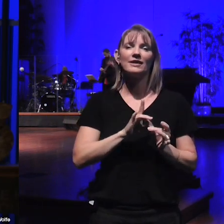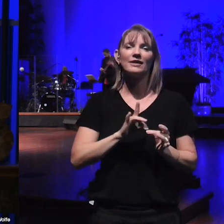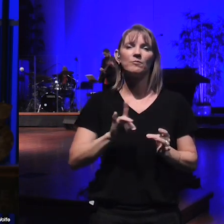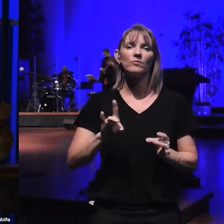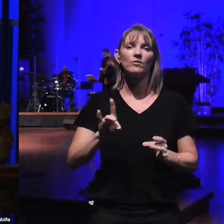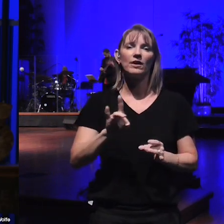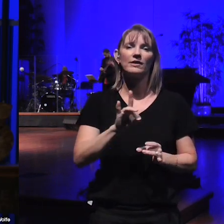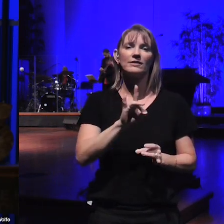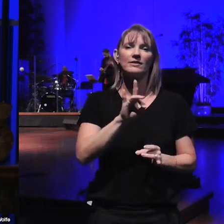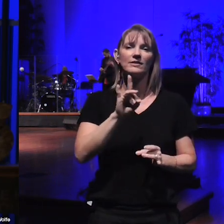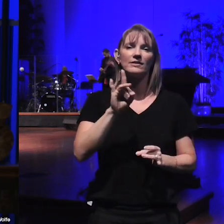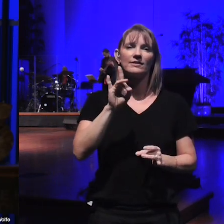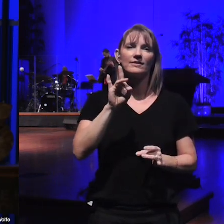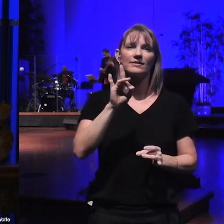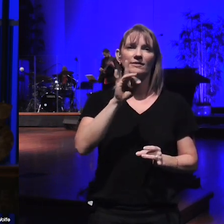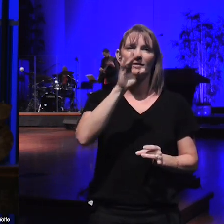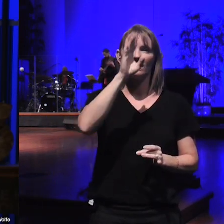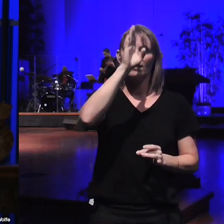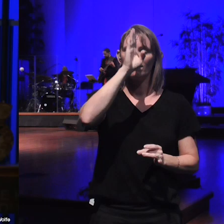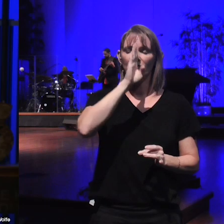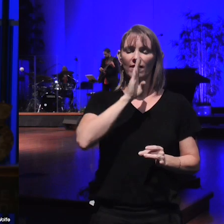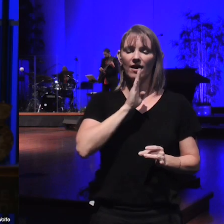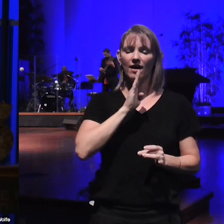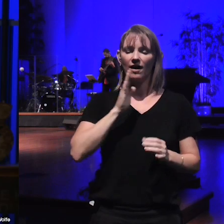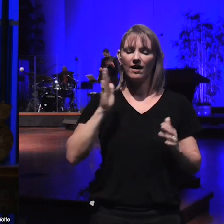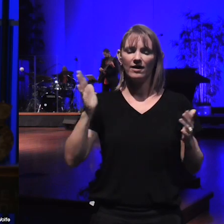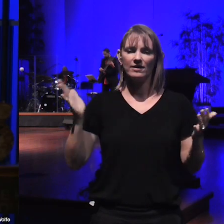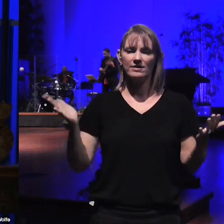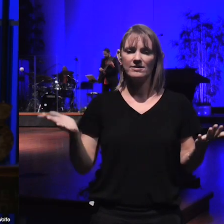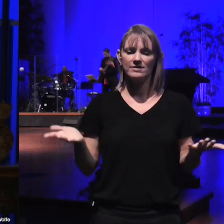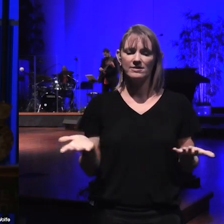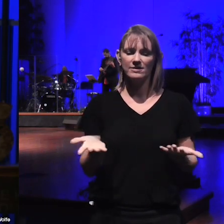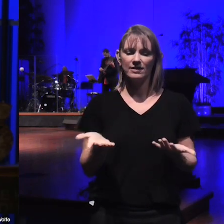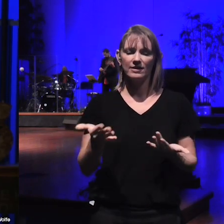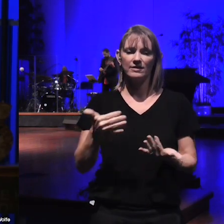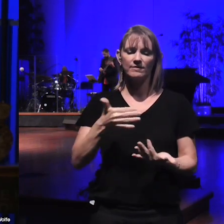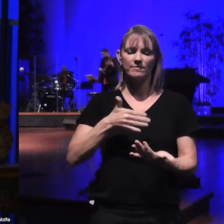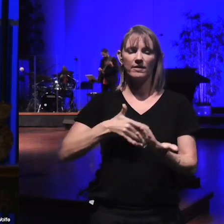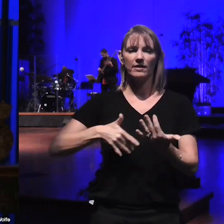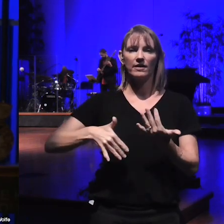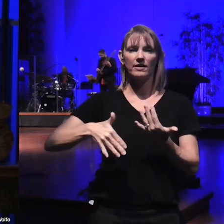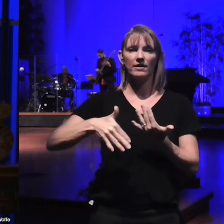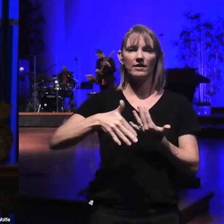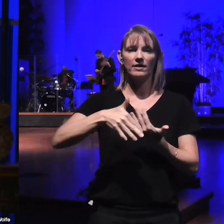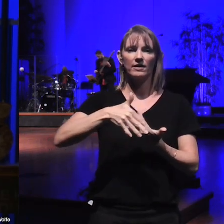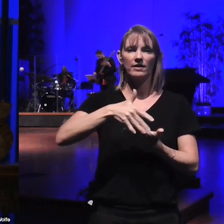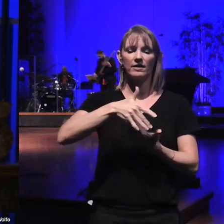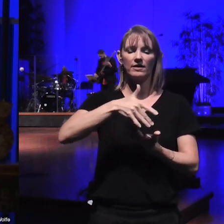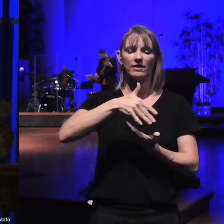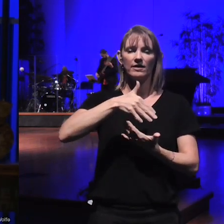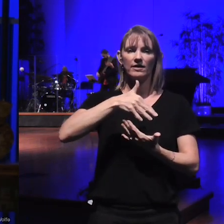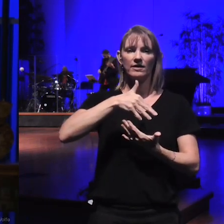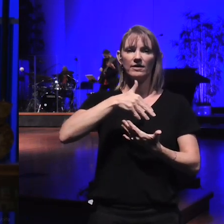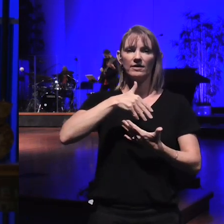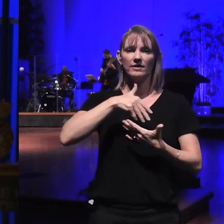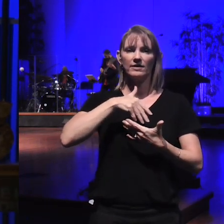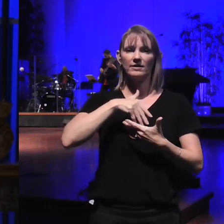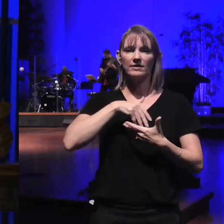Surely the presence of God is in this place.